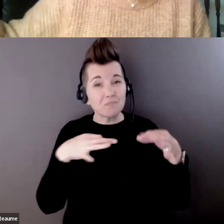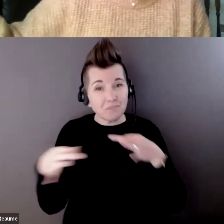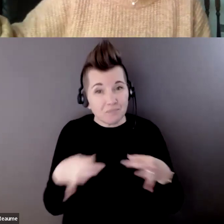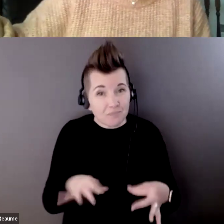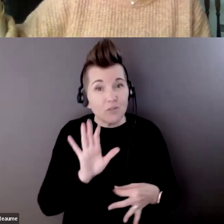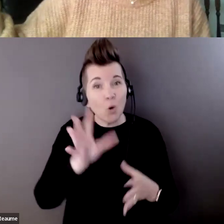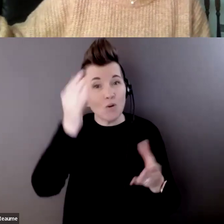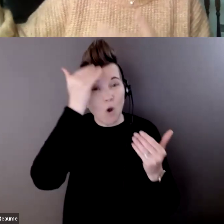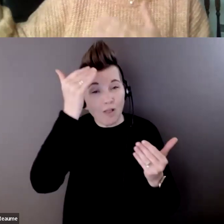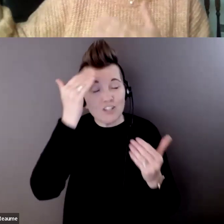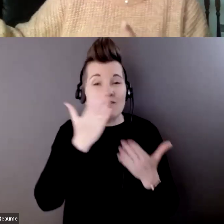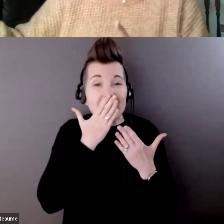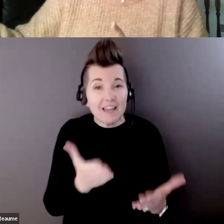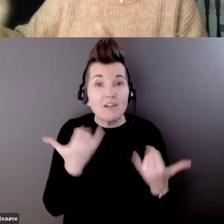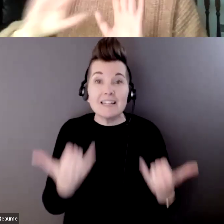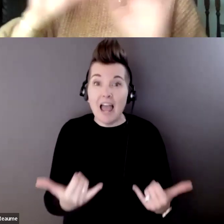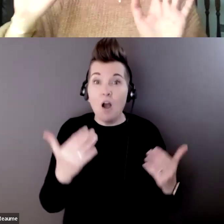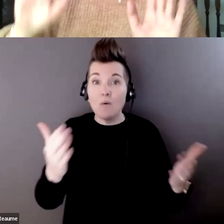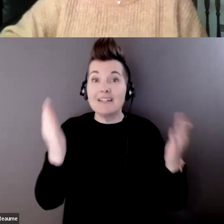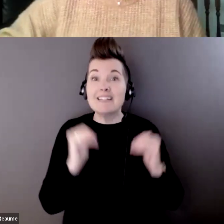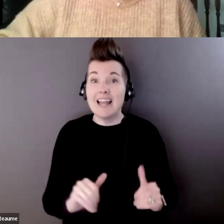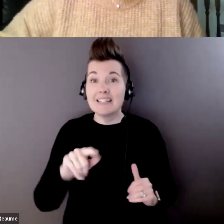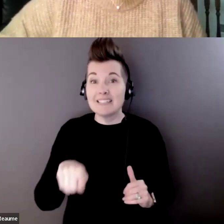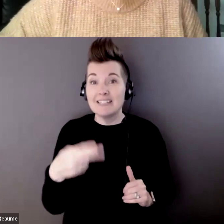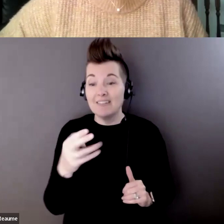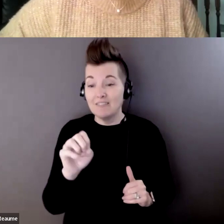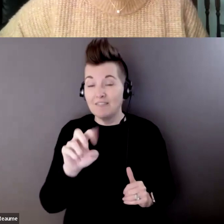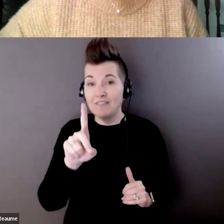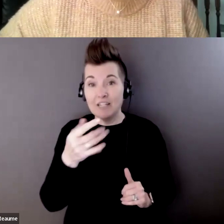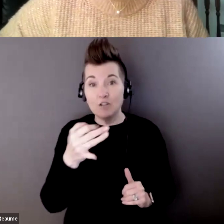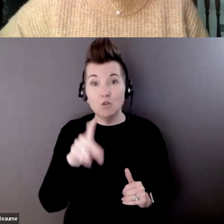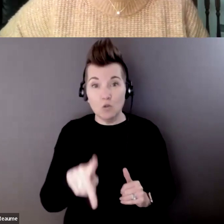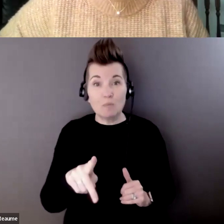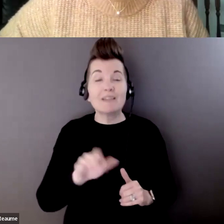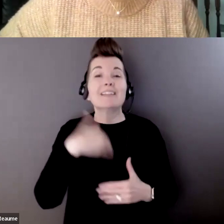go over to our sessions in the feed loop. Take care. Have a wonderful day. Bye.